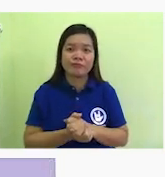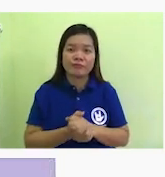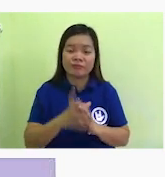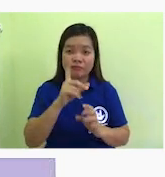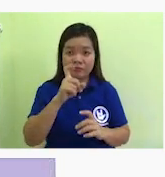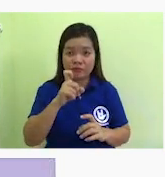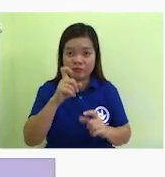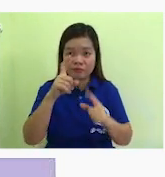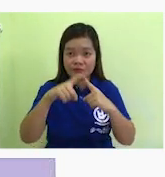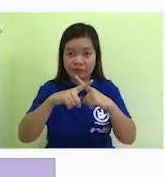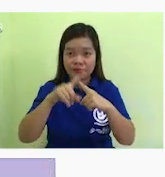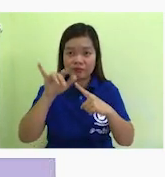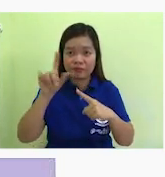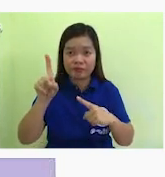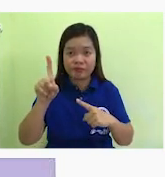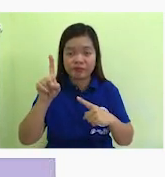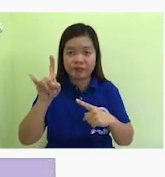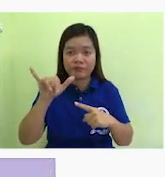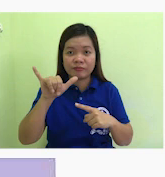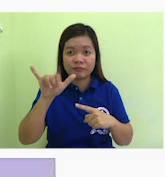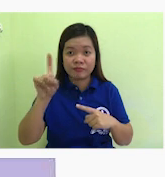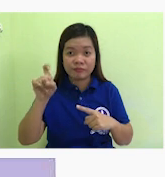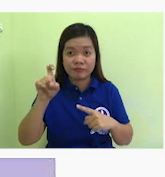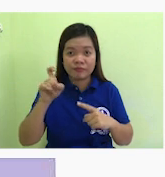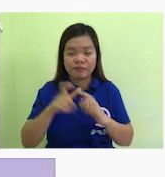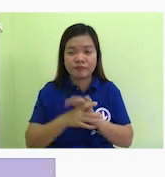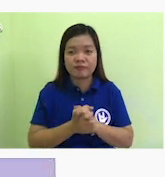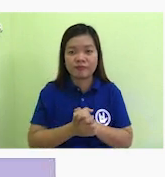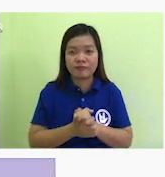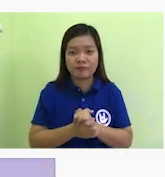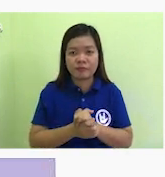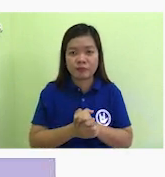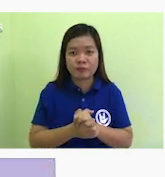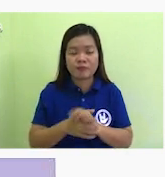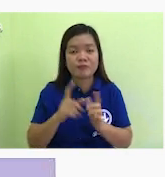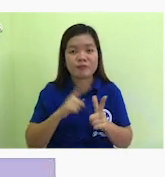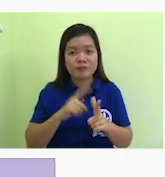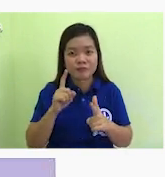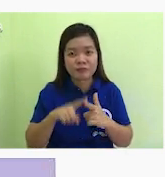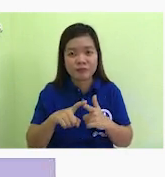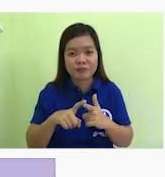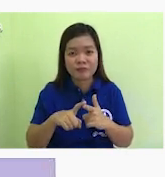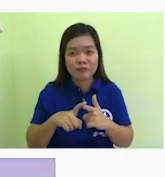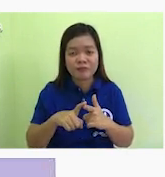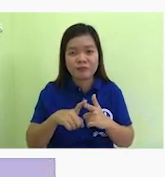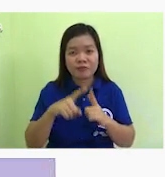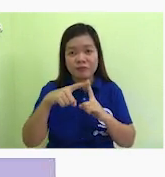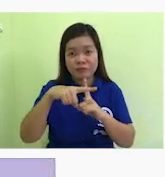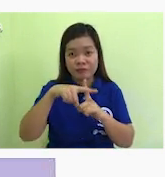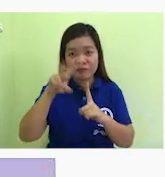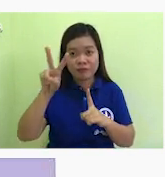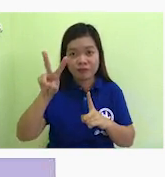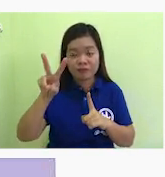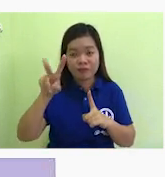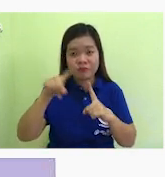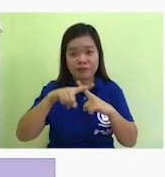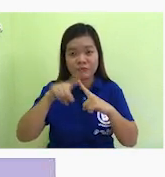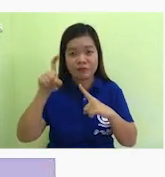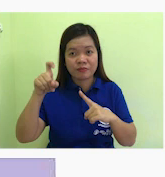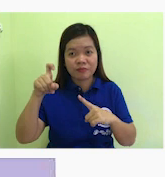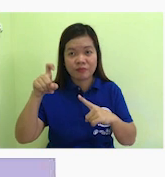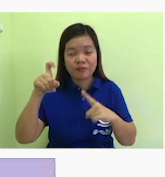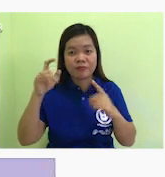squared. X times 1 is 1x. Then, positive